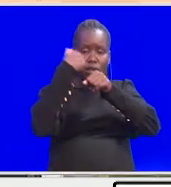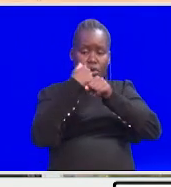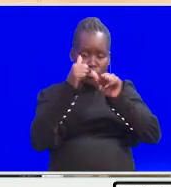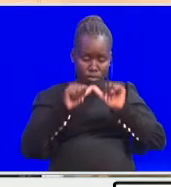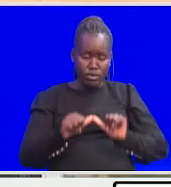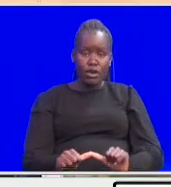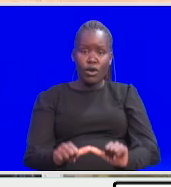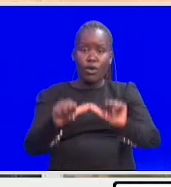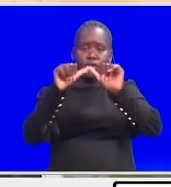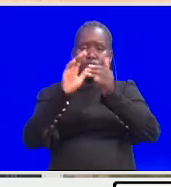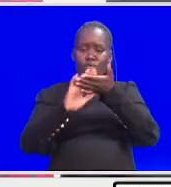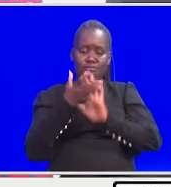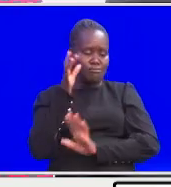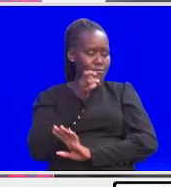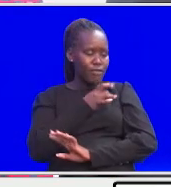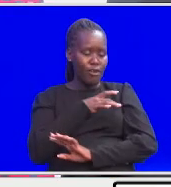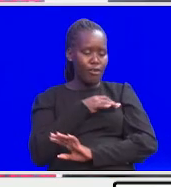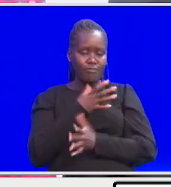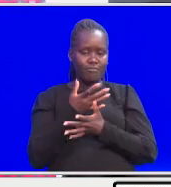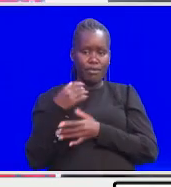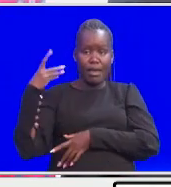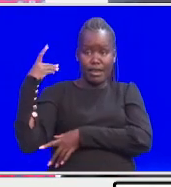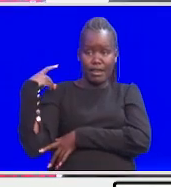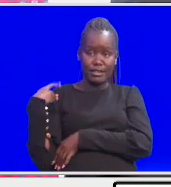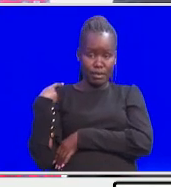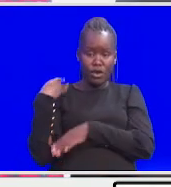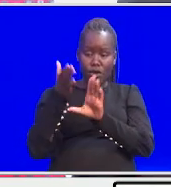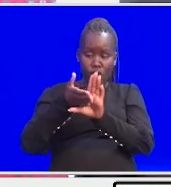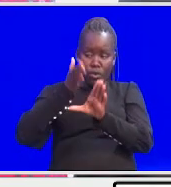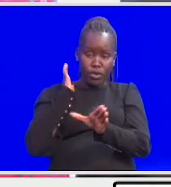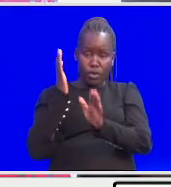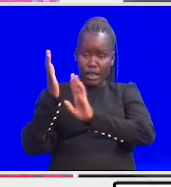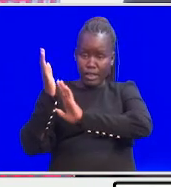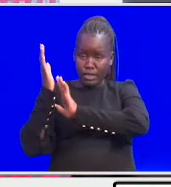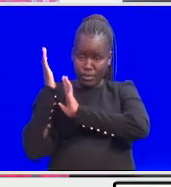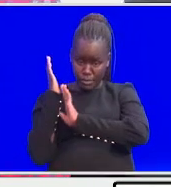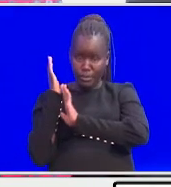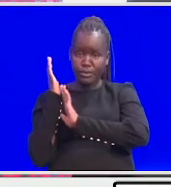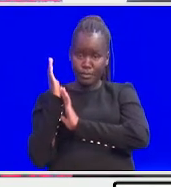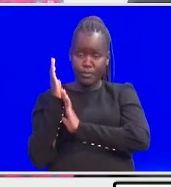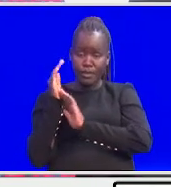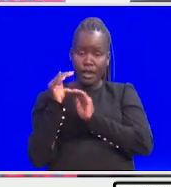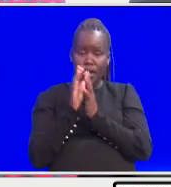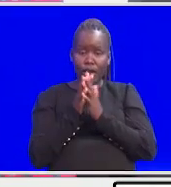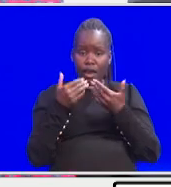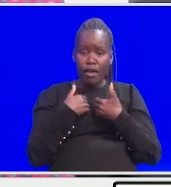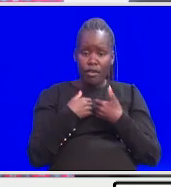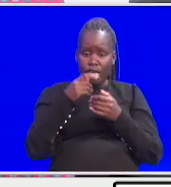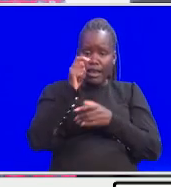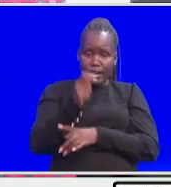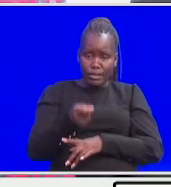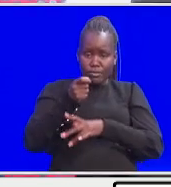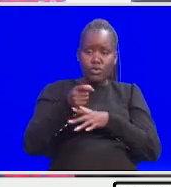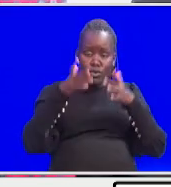continue without fear of interference. The act of withdrawing the security of a sitting judge following a judicial